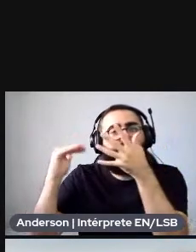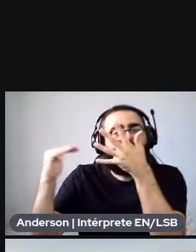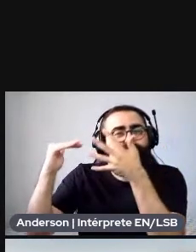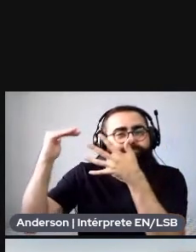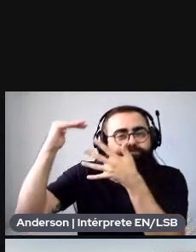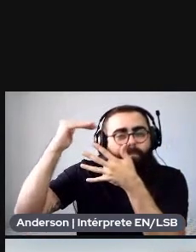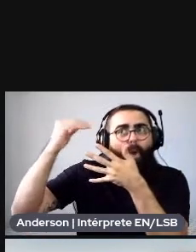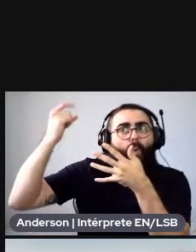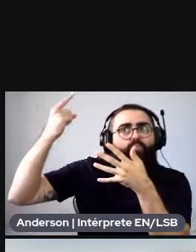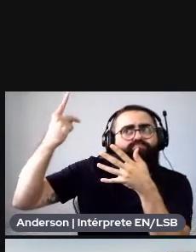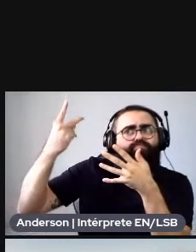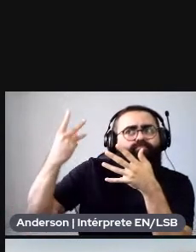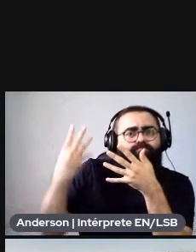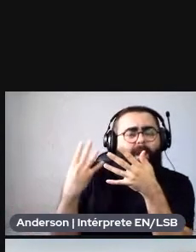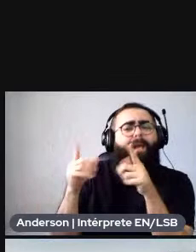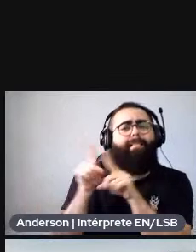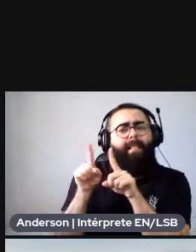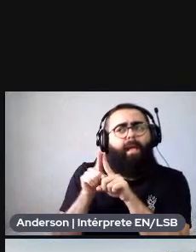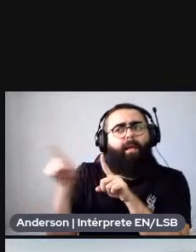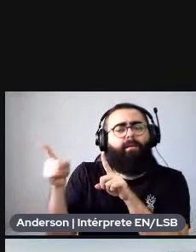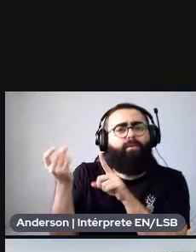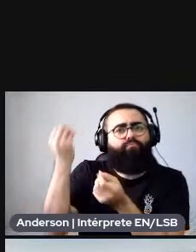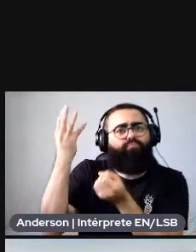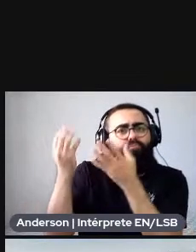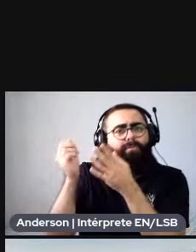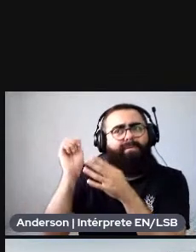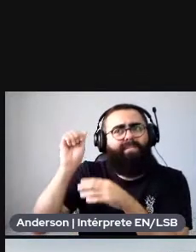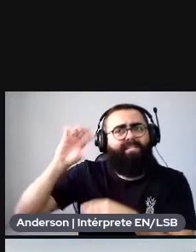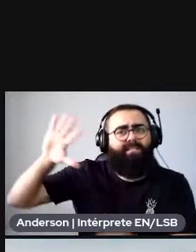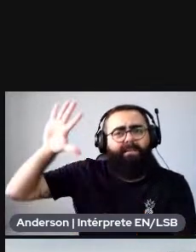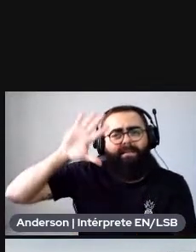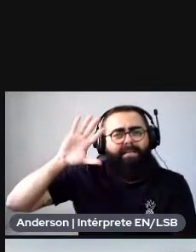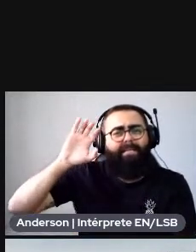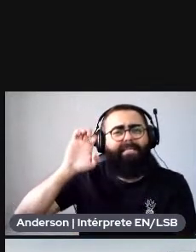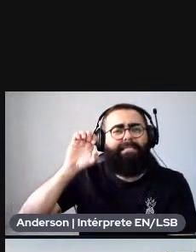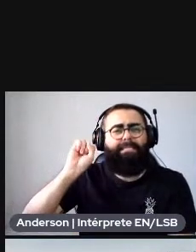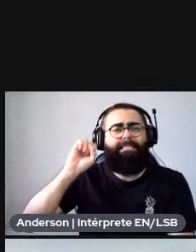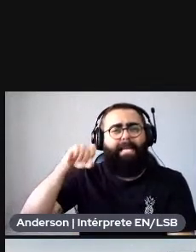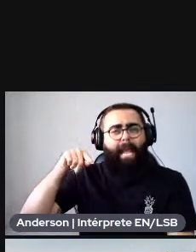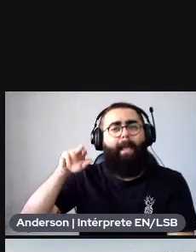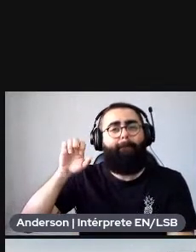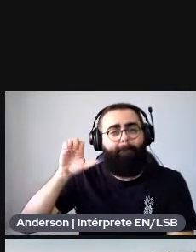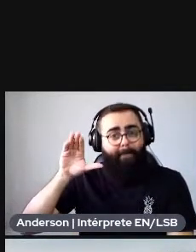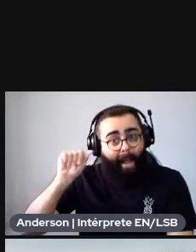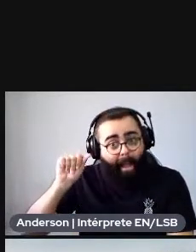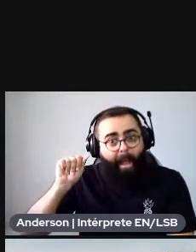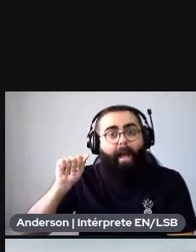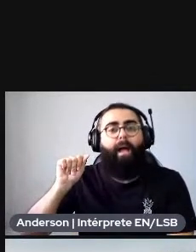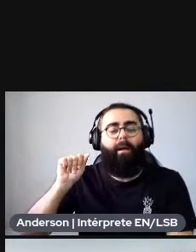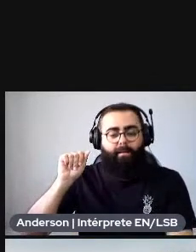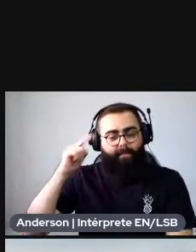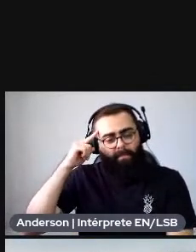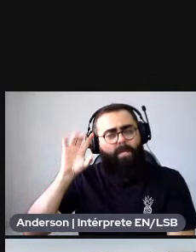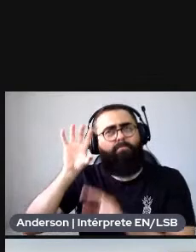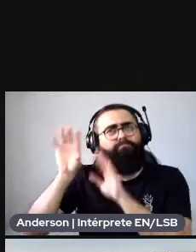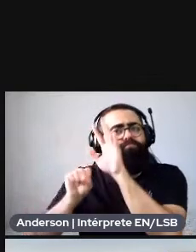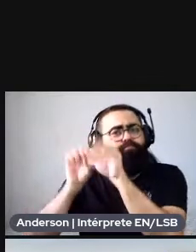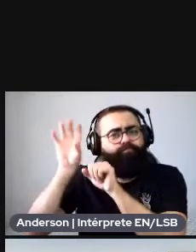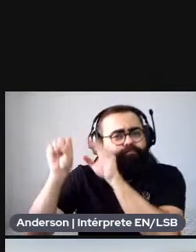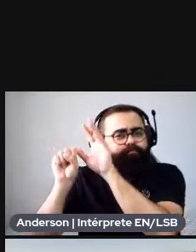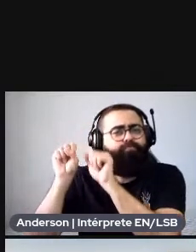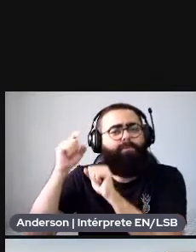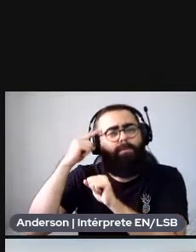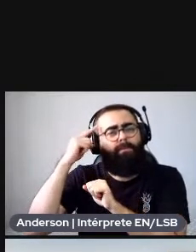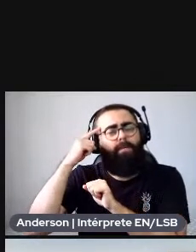several sub-schemas that are created through metaphor, as I showed before, for the throw verbs. But there, you could do the same, and I did the same